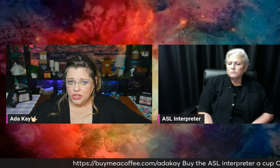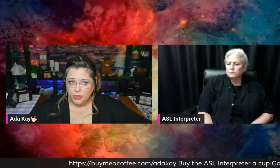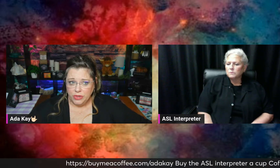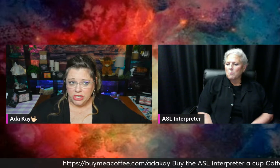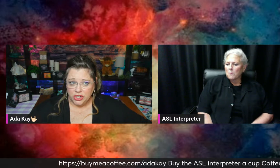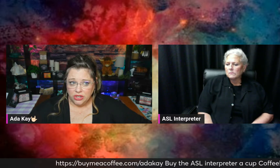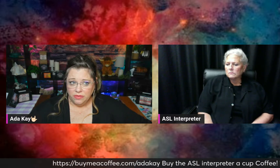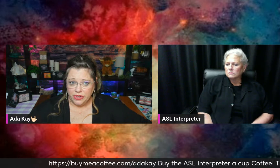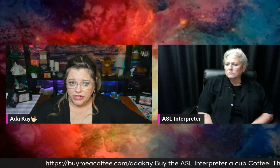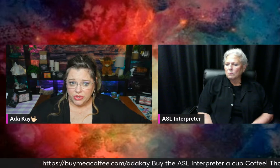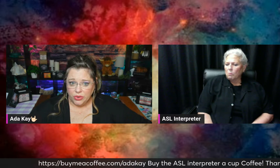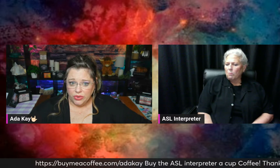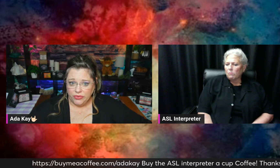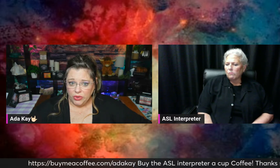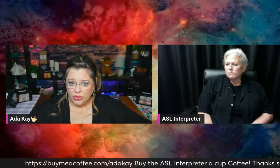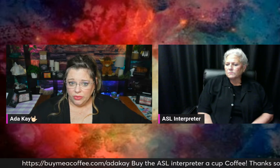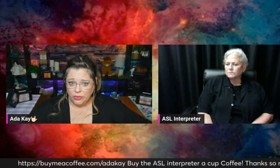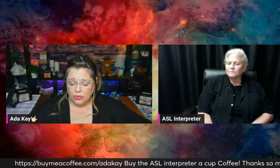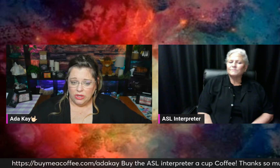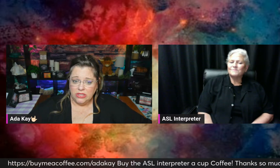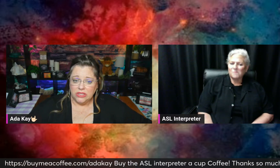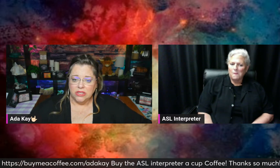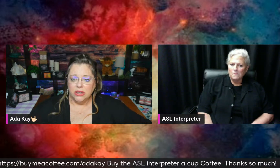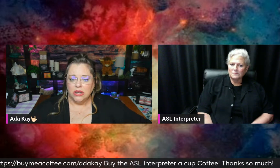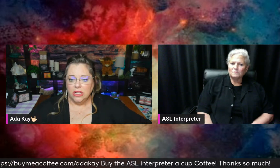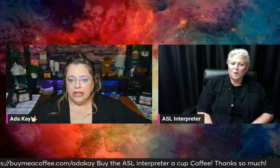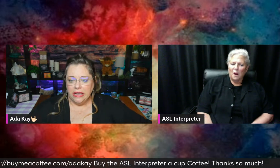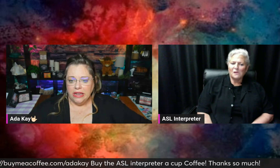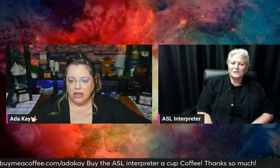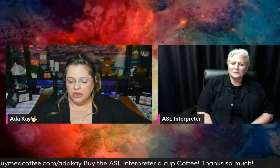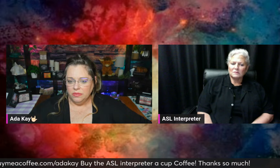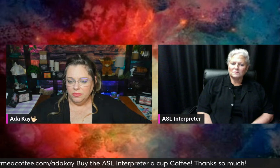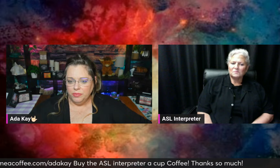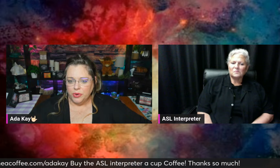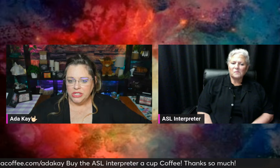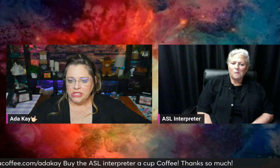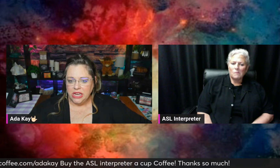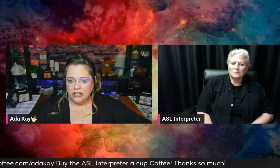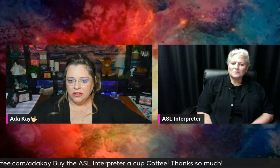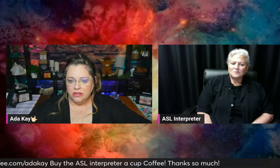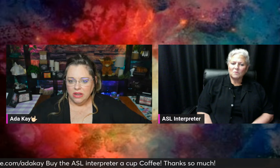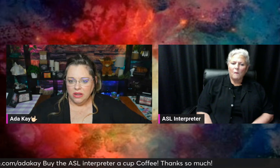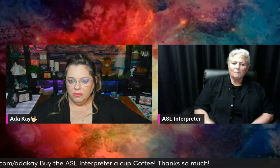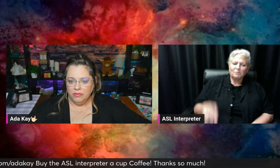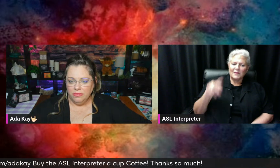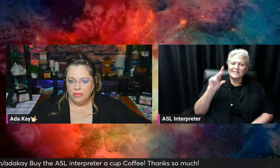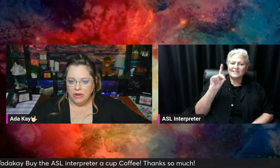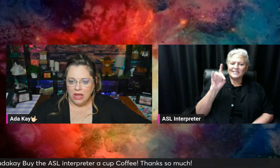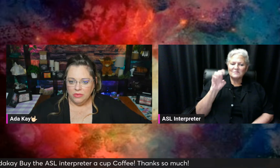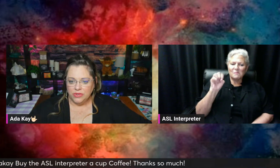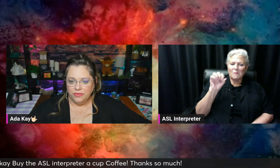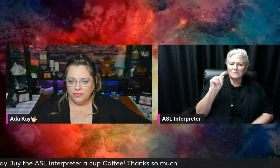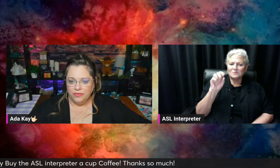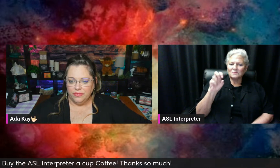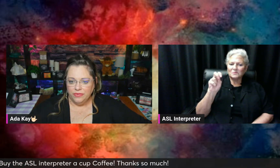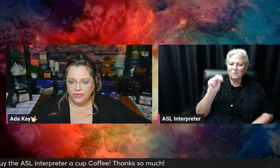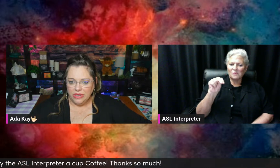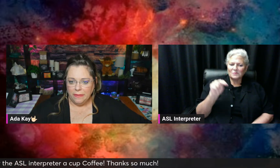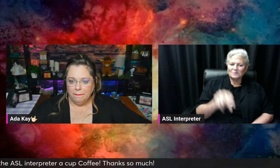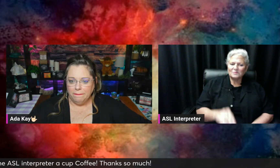I've been to the beach in Pensacola, Florida once. Pretty sand. I